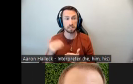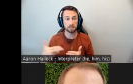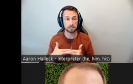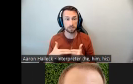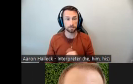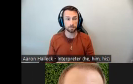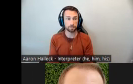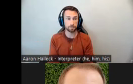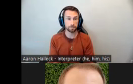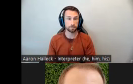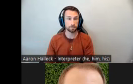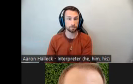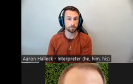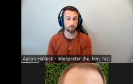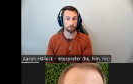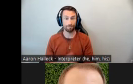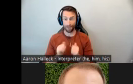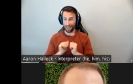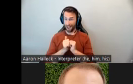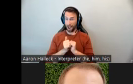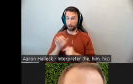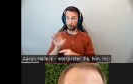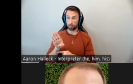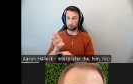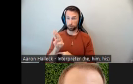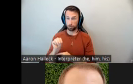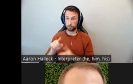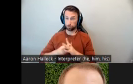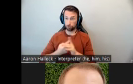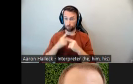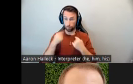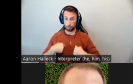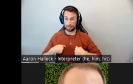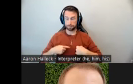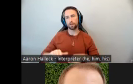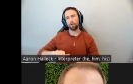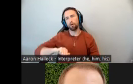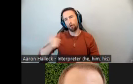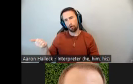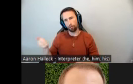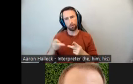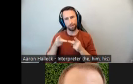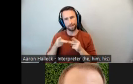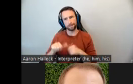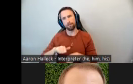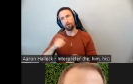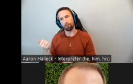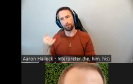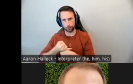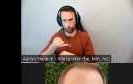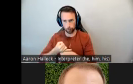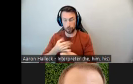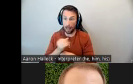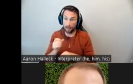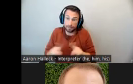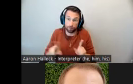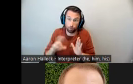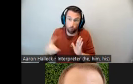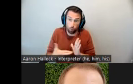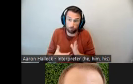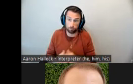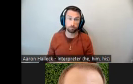So BRM started for me actually in another place at another institution, and I was in another role. And